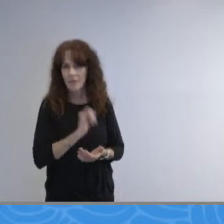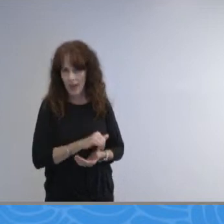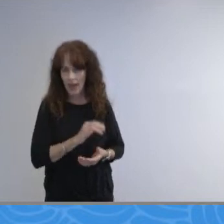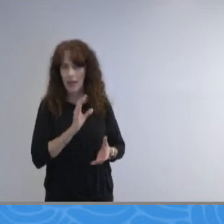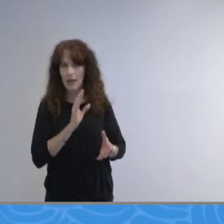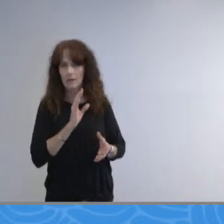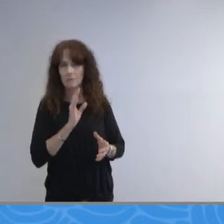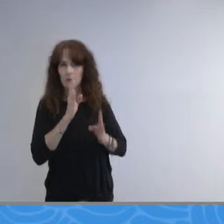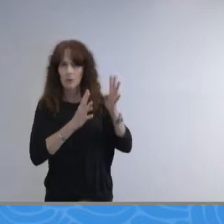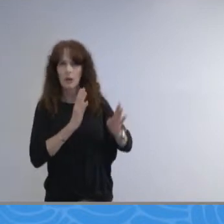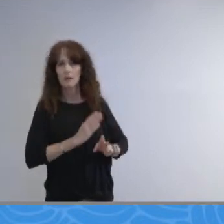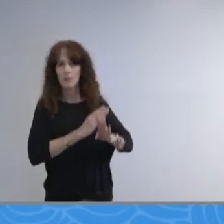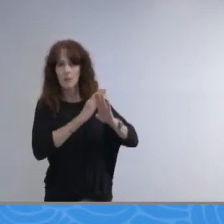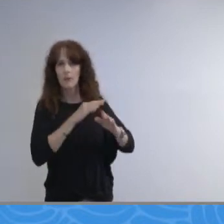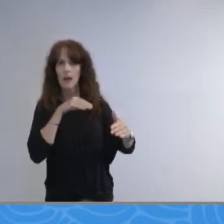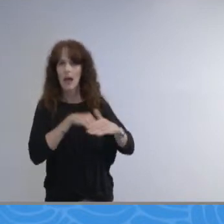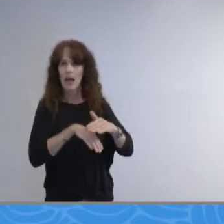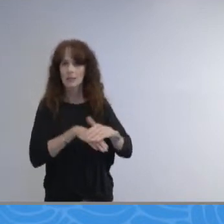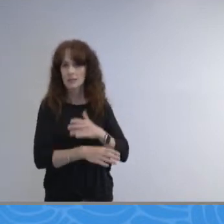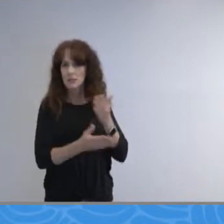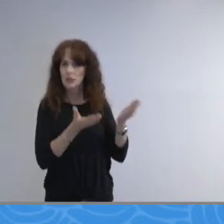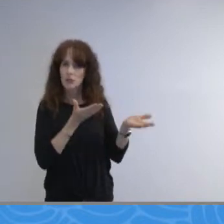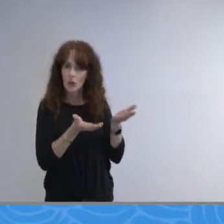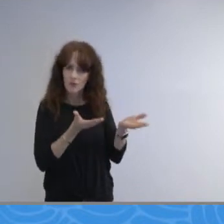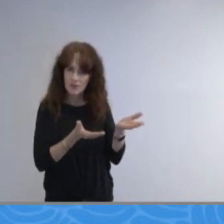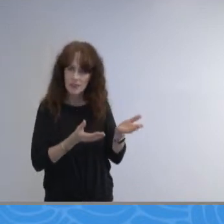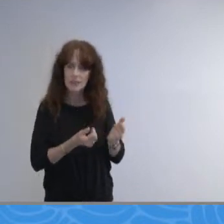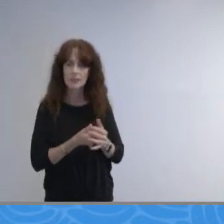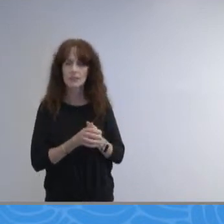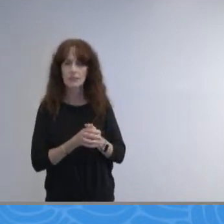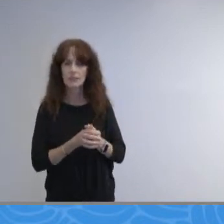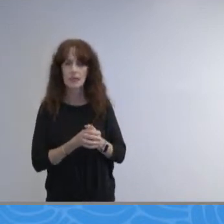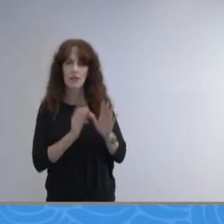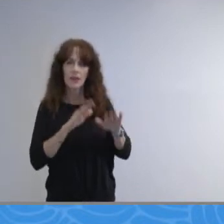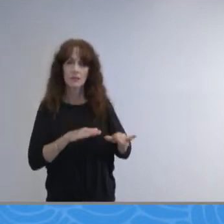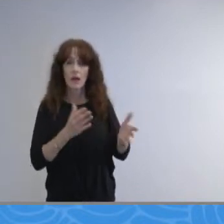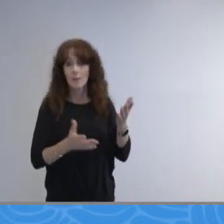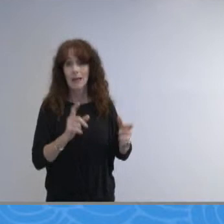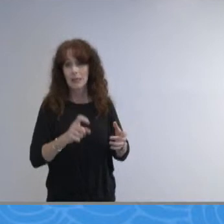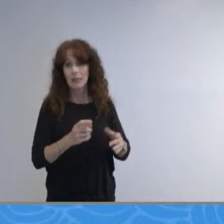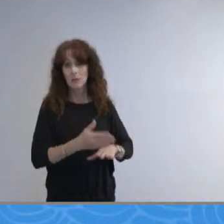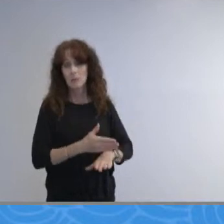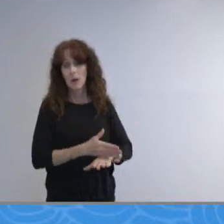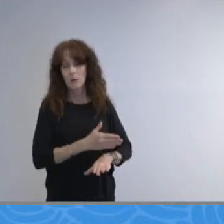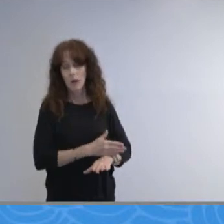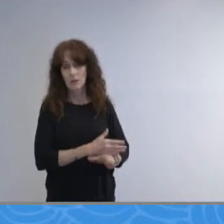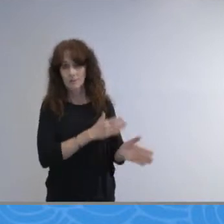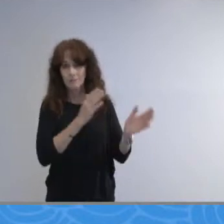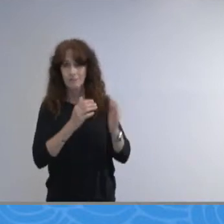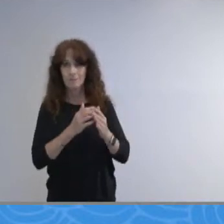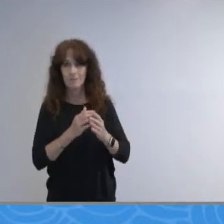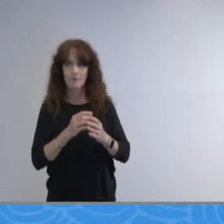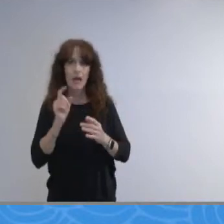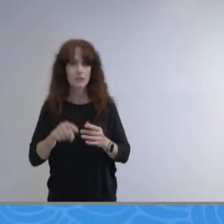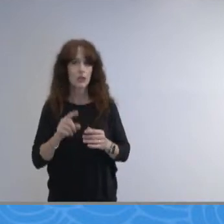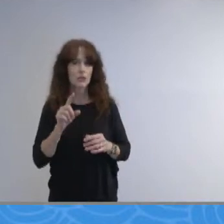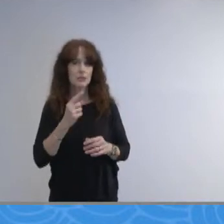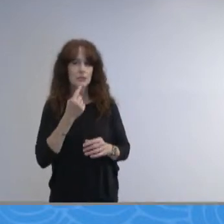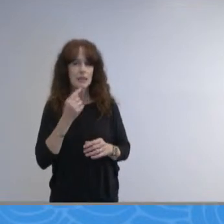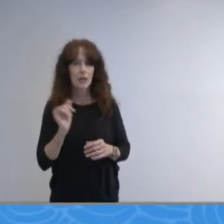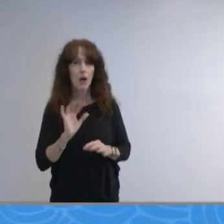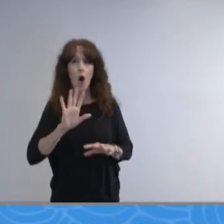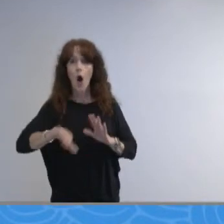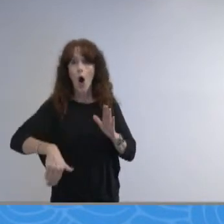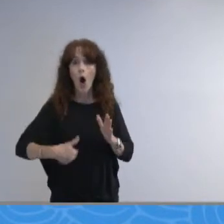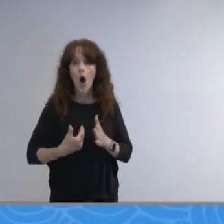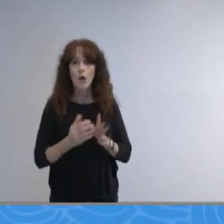creates barriers to being able to access services that the child might need to make progress. And I should note that all of our